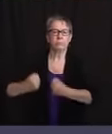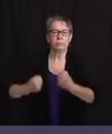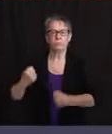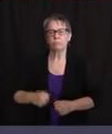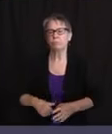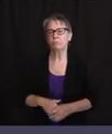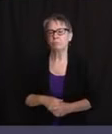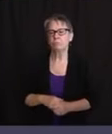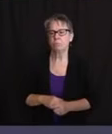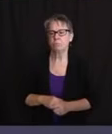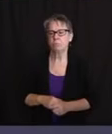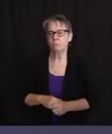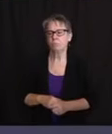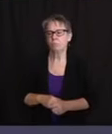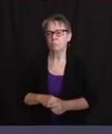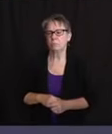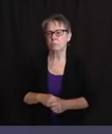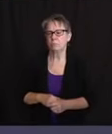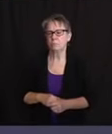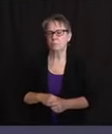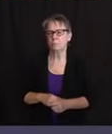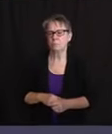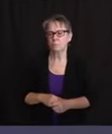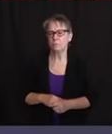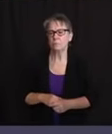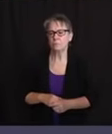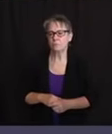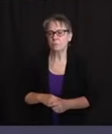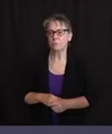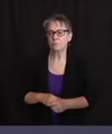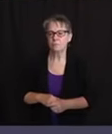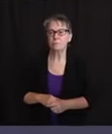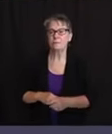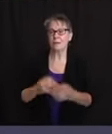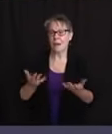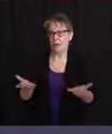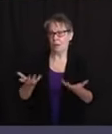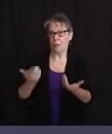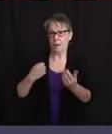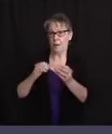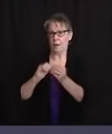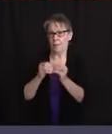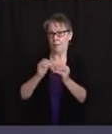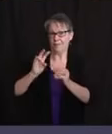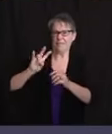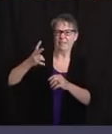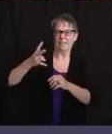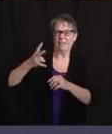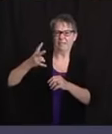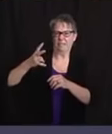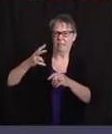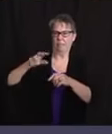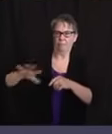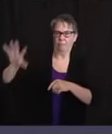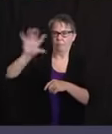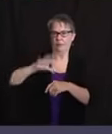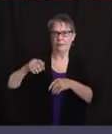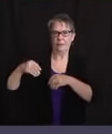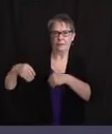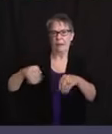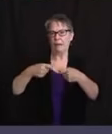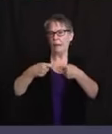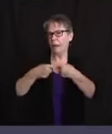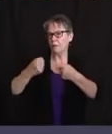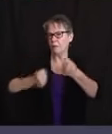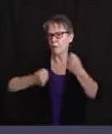that underpins those vehicles. And so I want to stay 7 or even get higher, but the 49's got to come up, and the